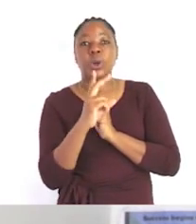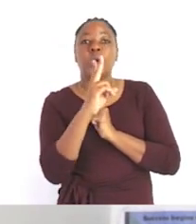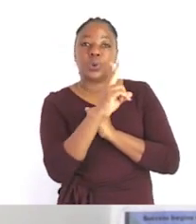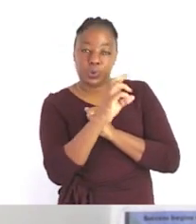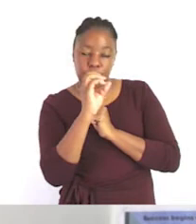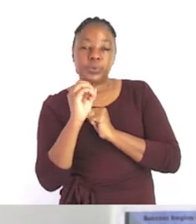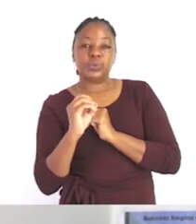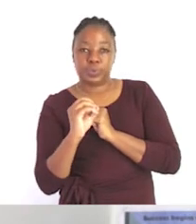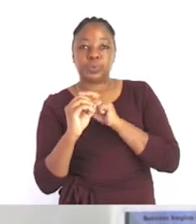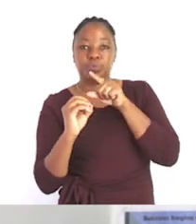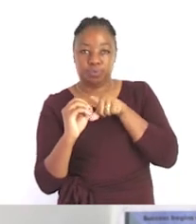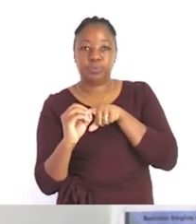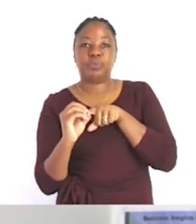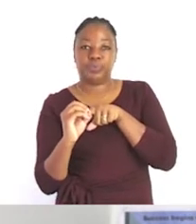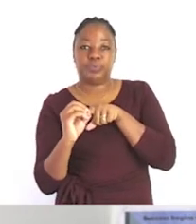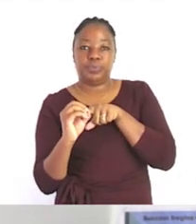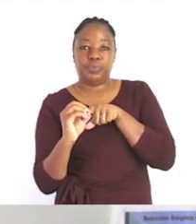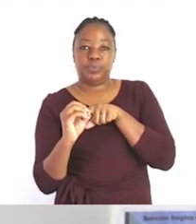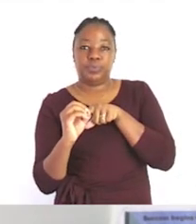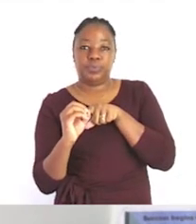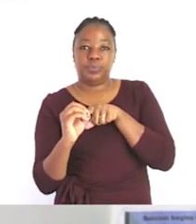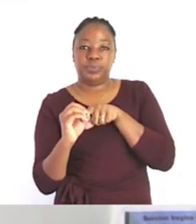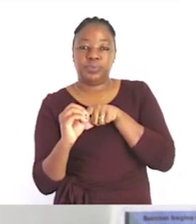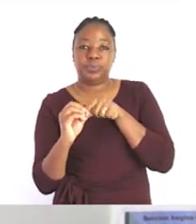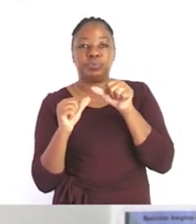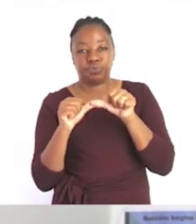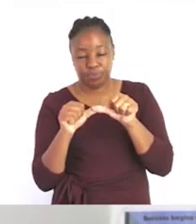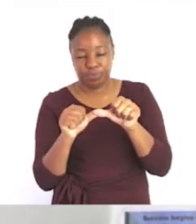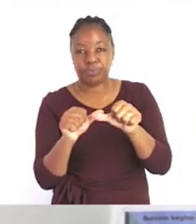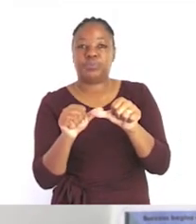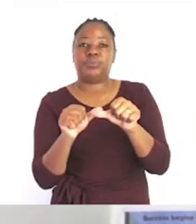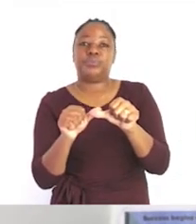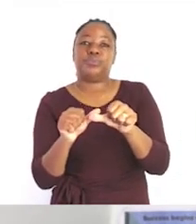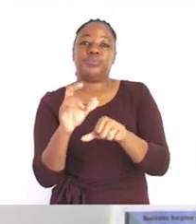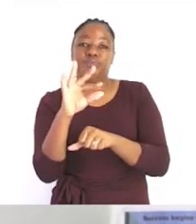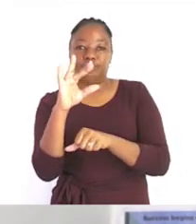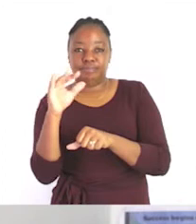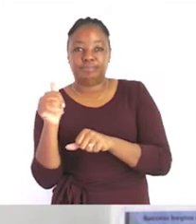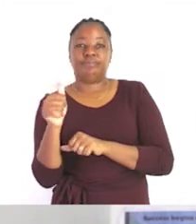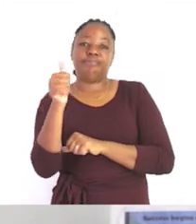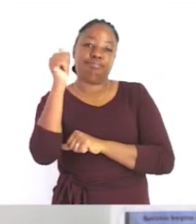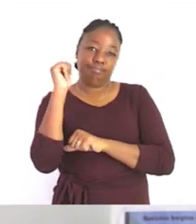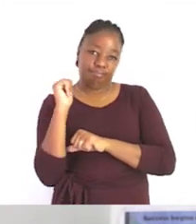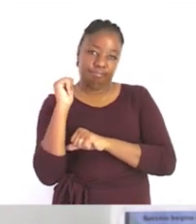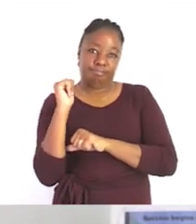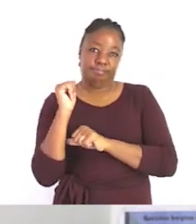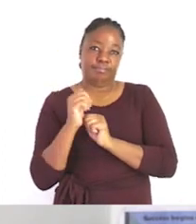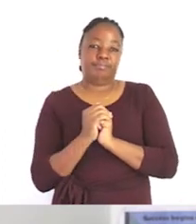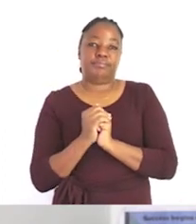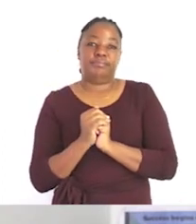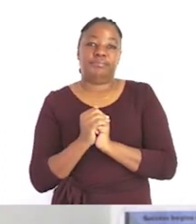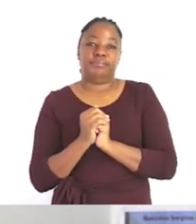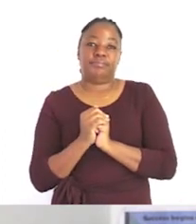20. Let us continue. Remember, we are counting backwards. It's